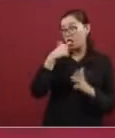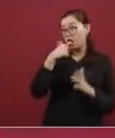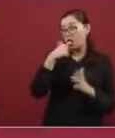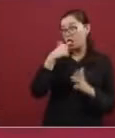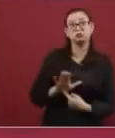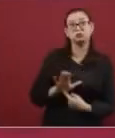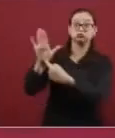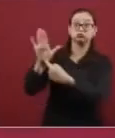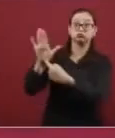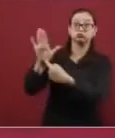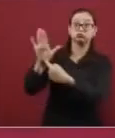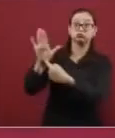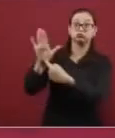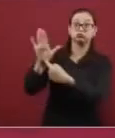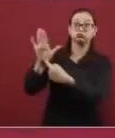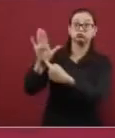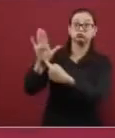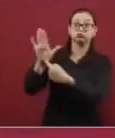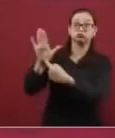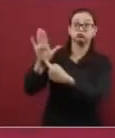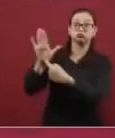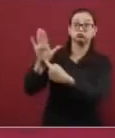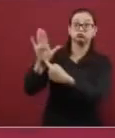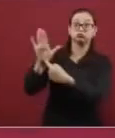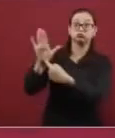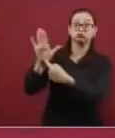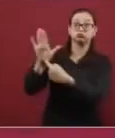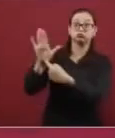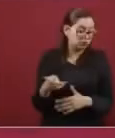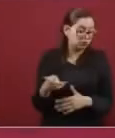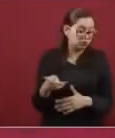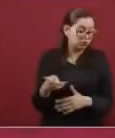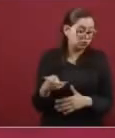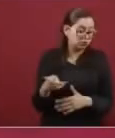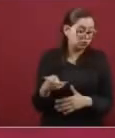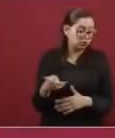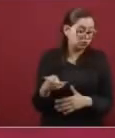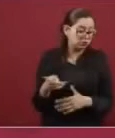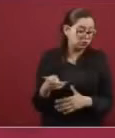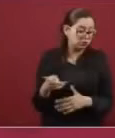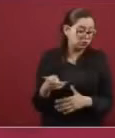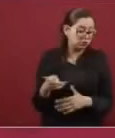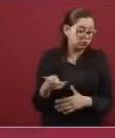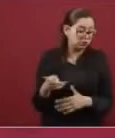make it known what was in the letter, it's on their, it's up to them, and that's okay.